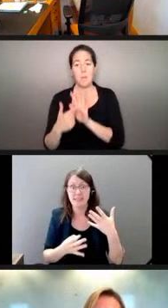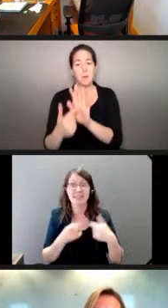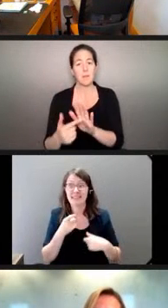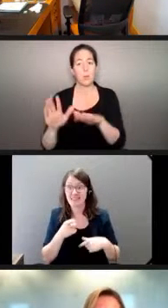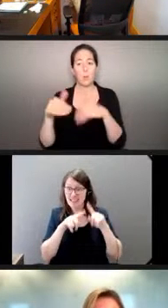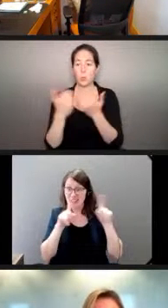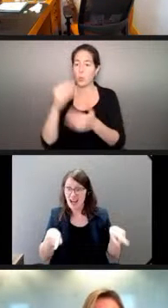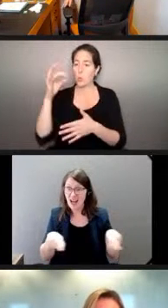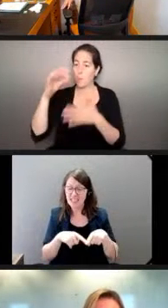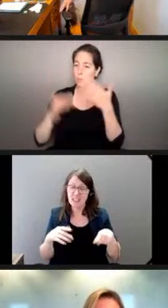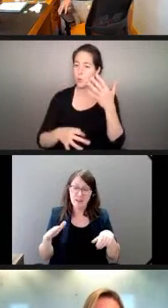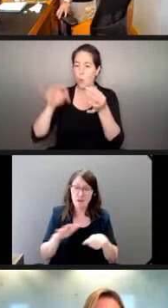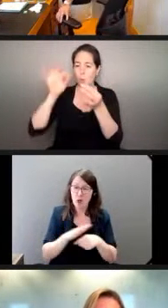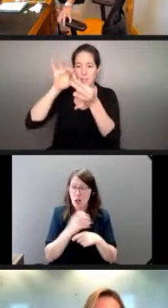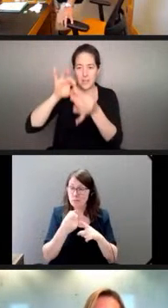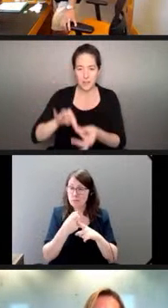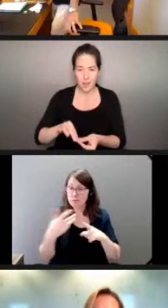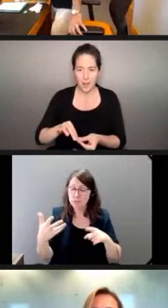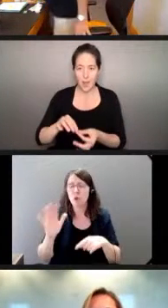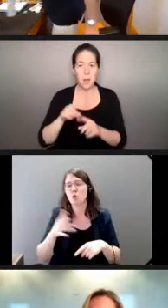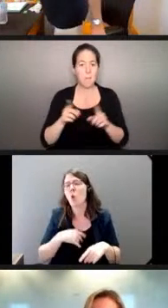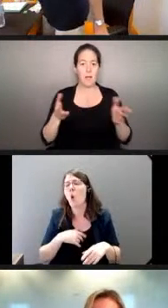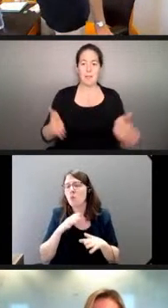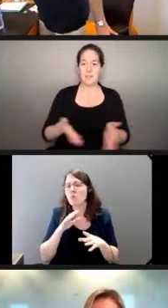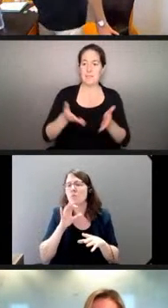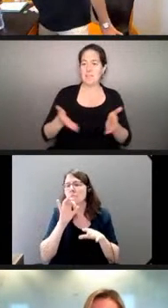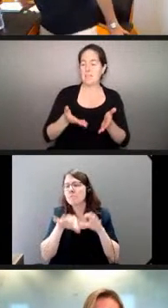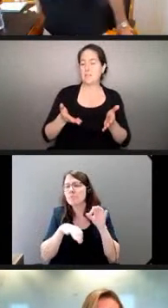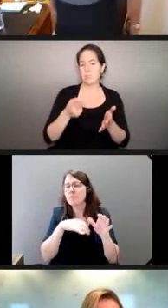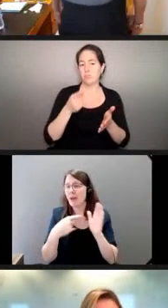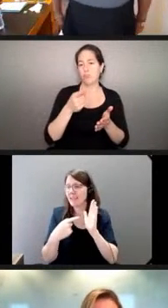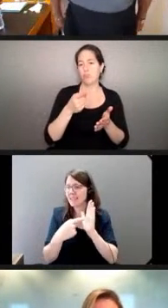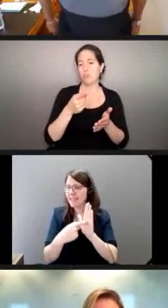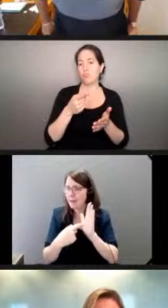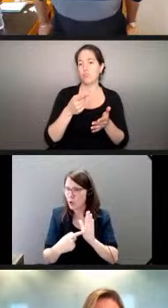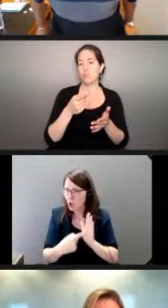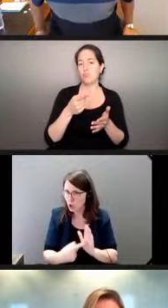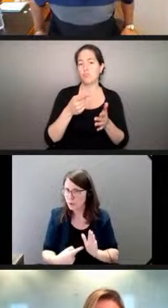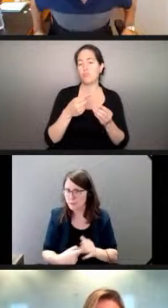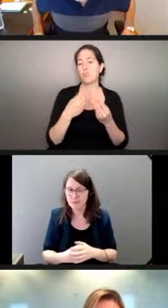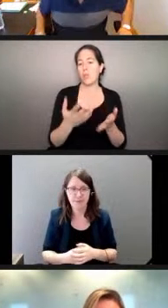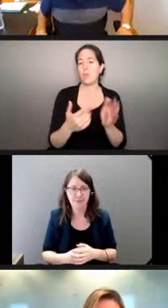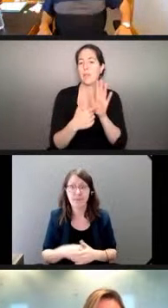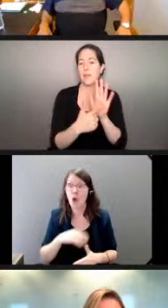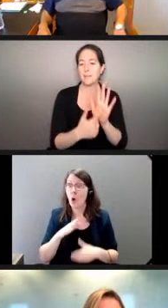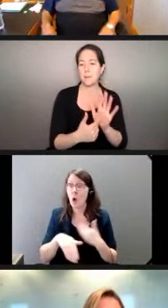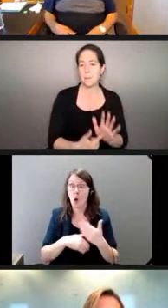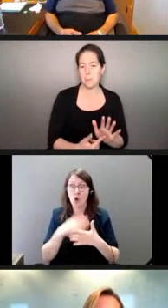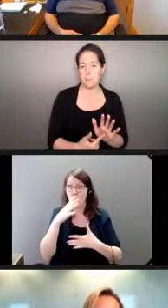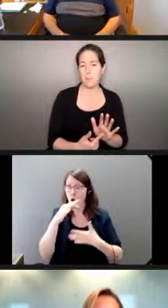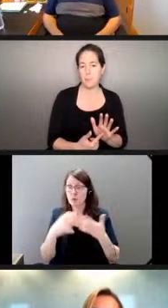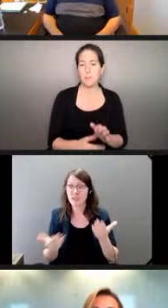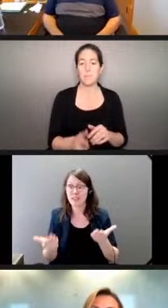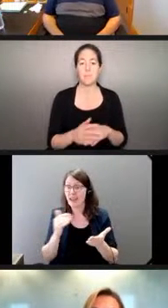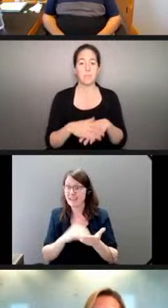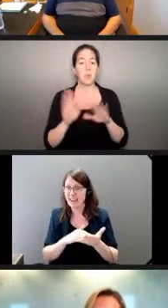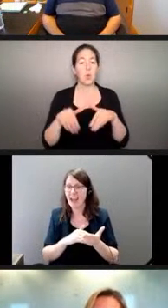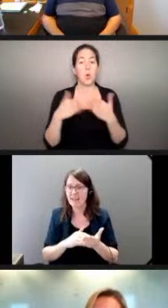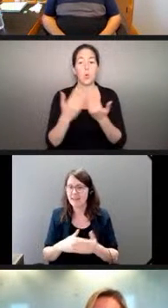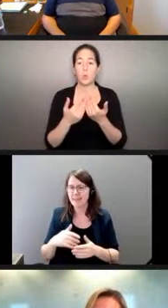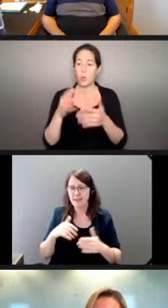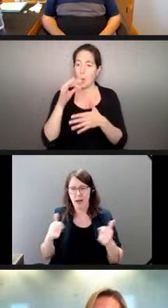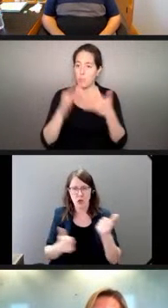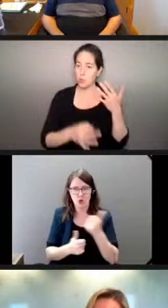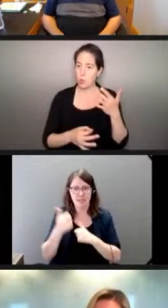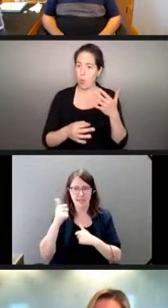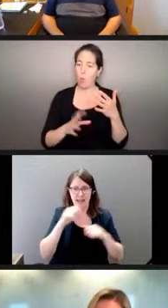provided a couple of different examples. So all of the options have been grouped into 10 different categories. And each